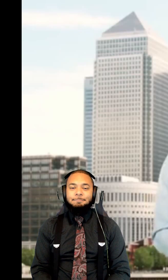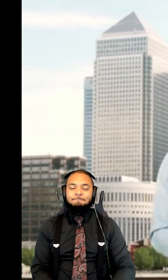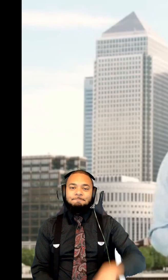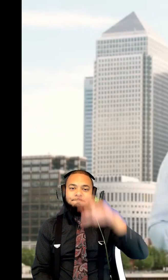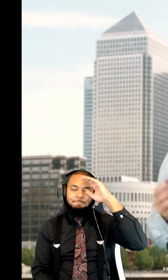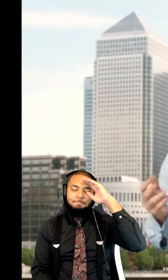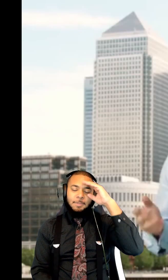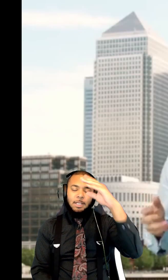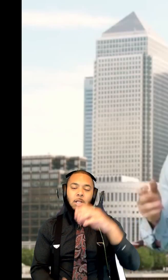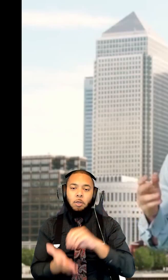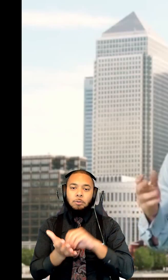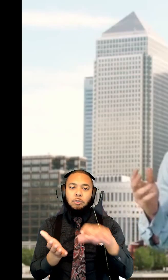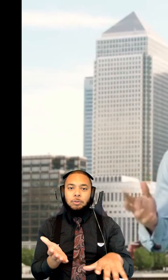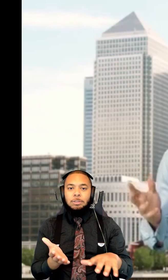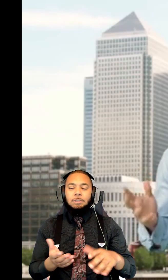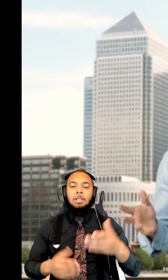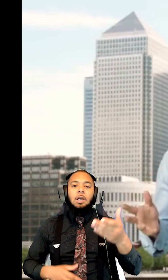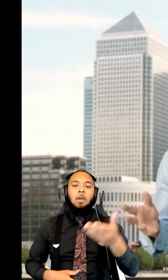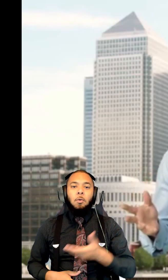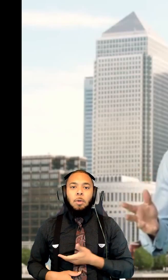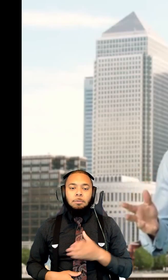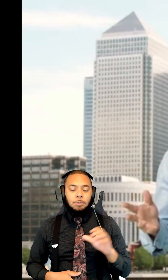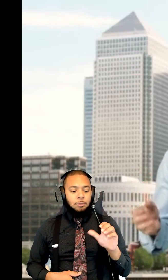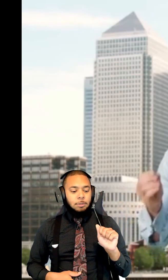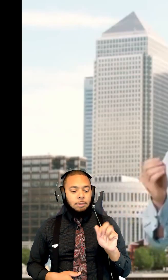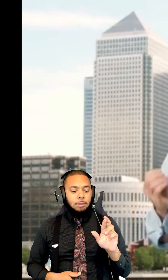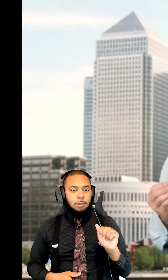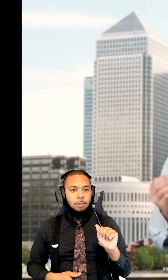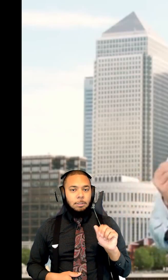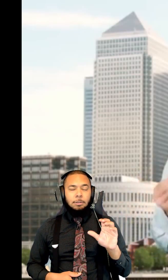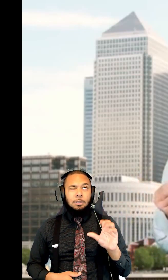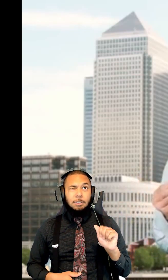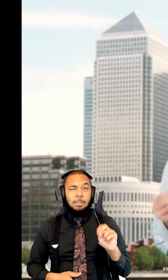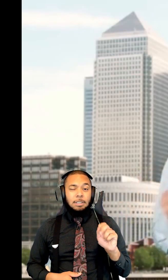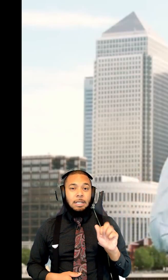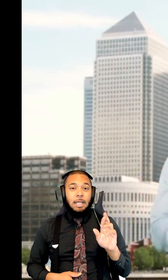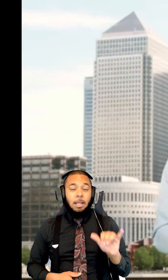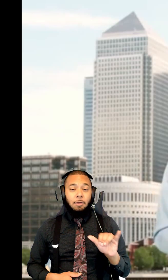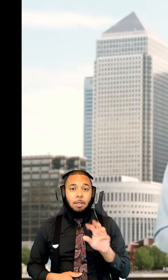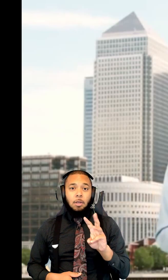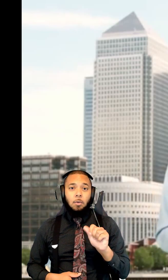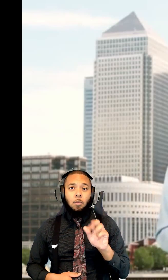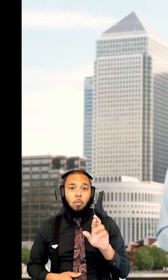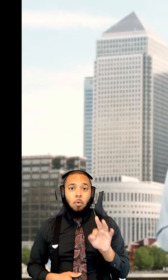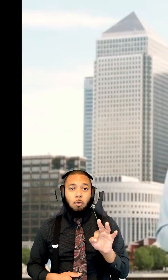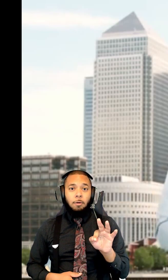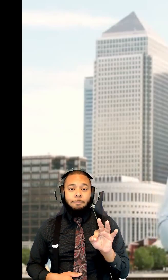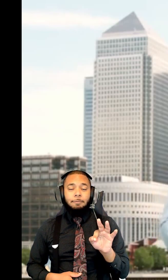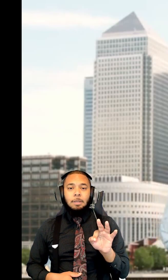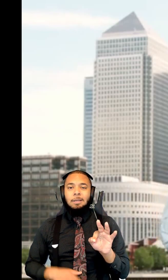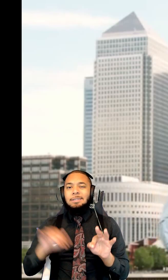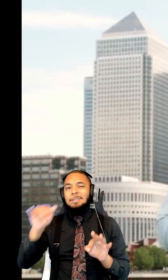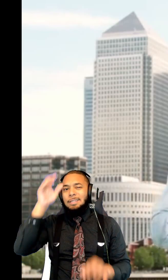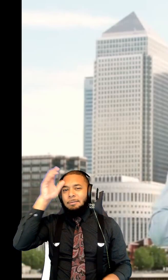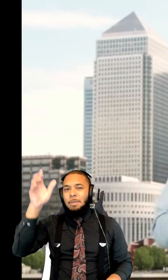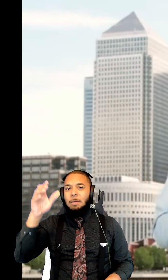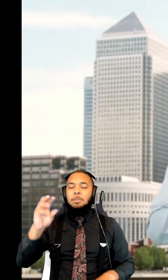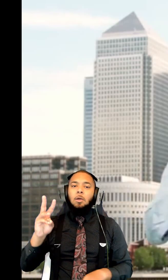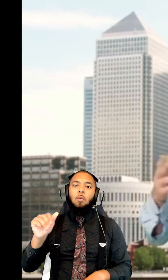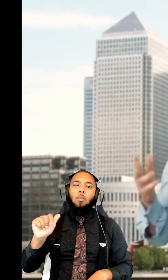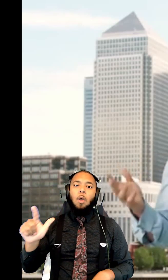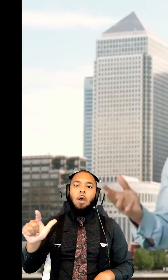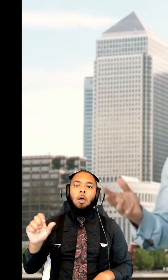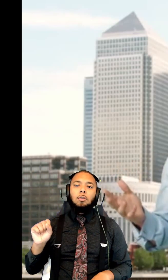Hello students, and welcome to Canary Wharf, England's version of Wall Street. Canary Wharf